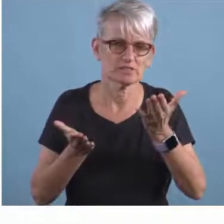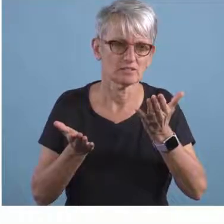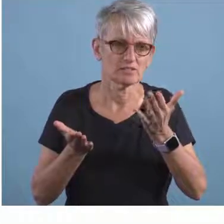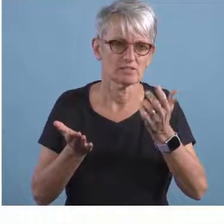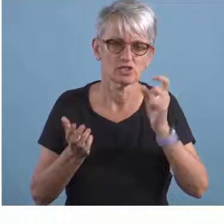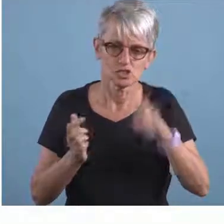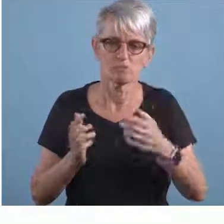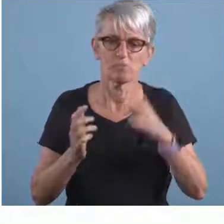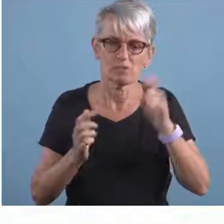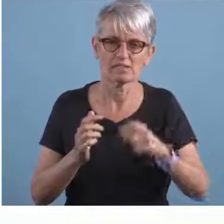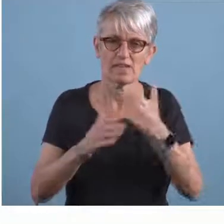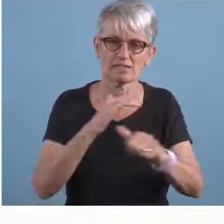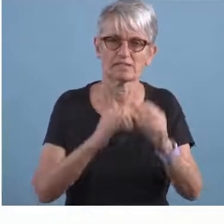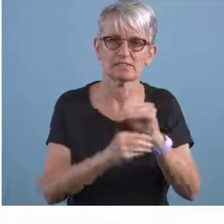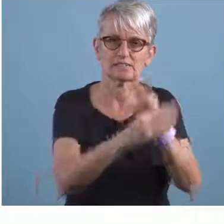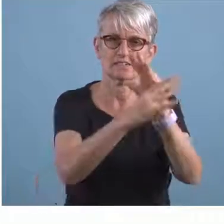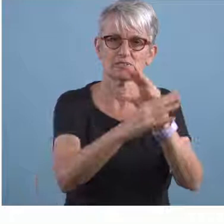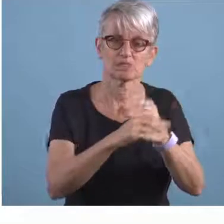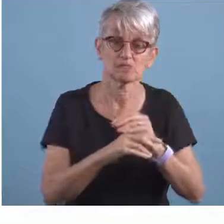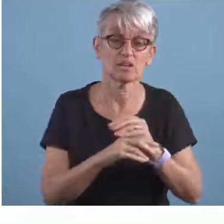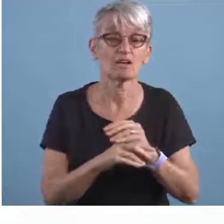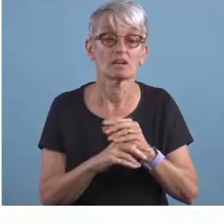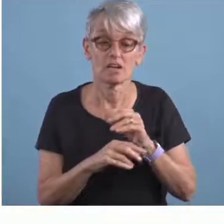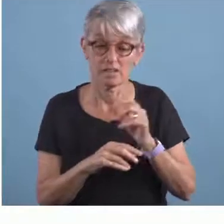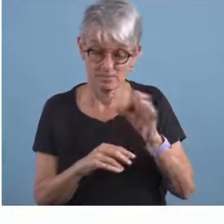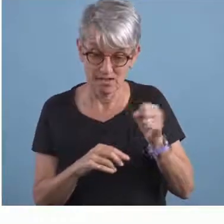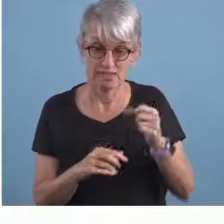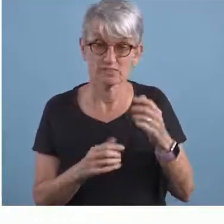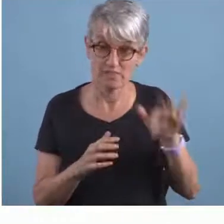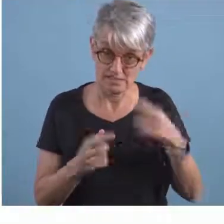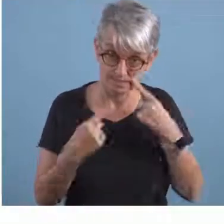through telepractice? And was that successful?